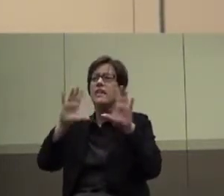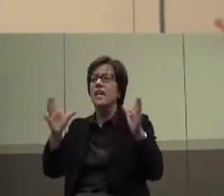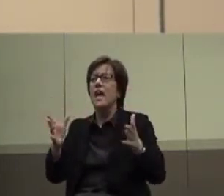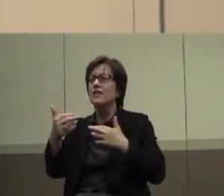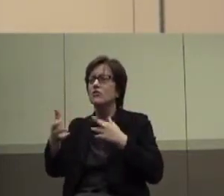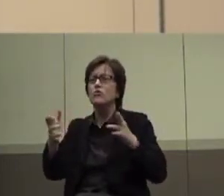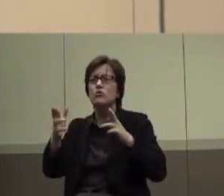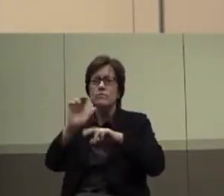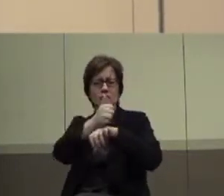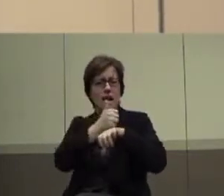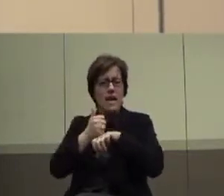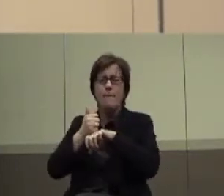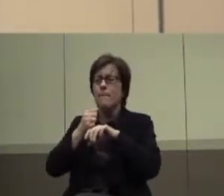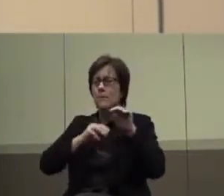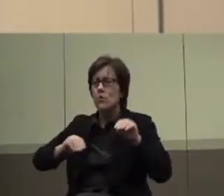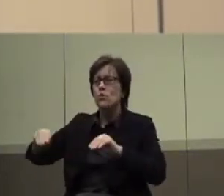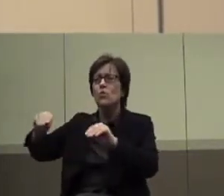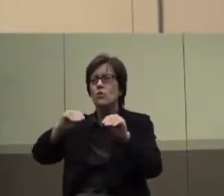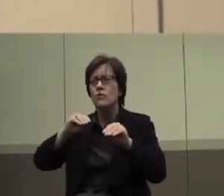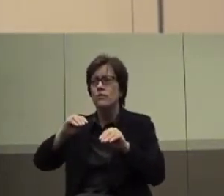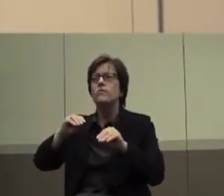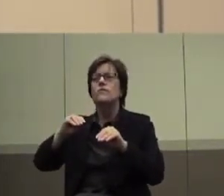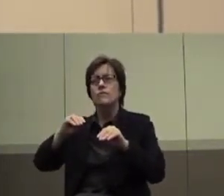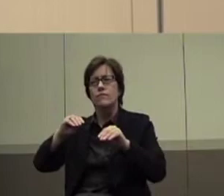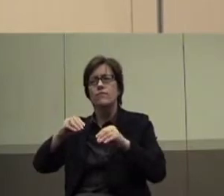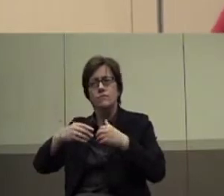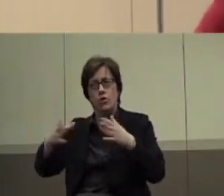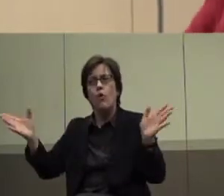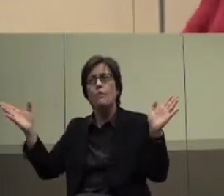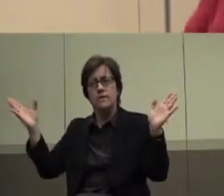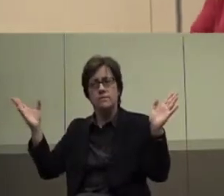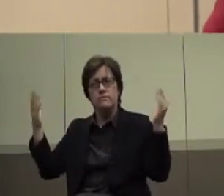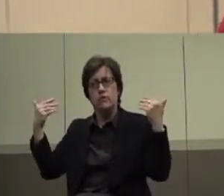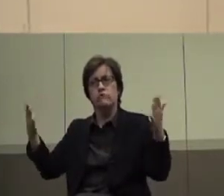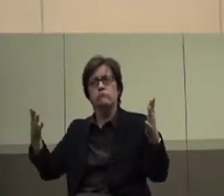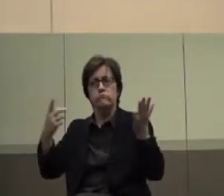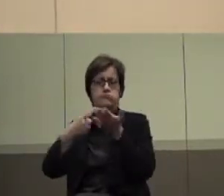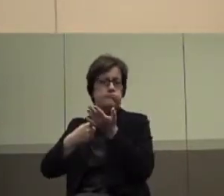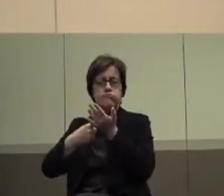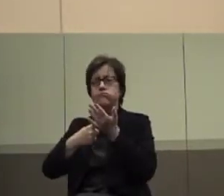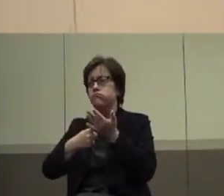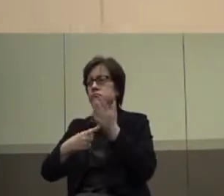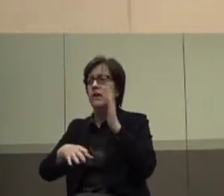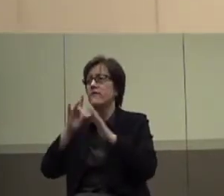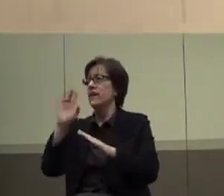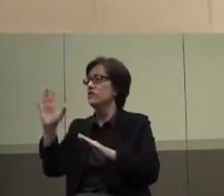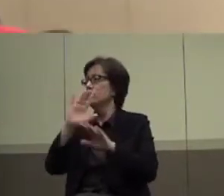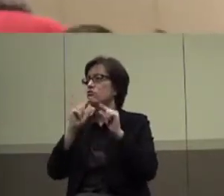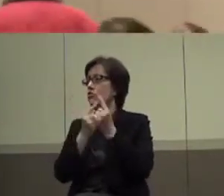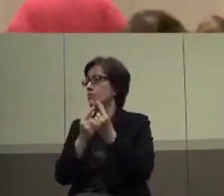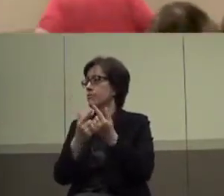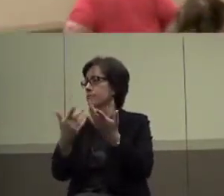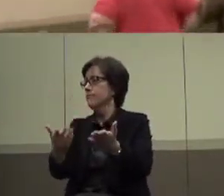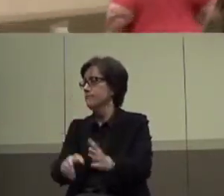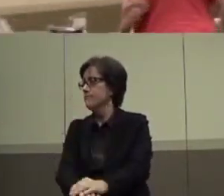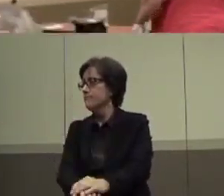transitions, all those are fair game. All right, find your group.